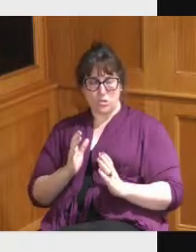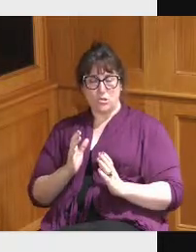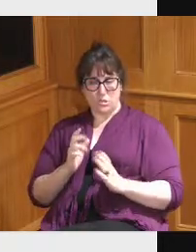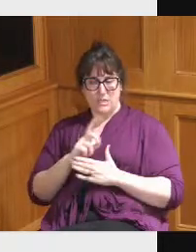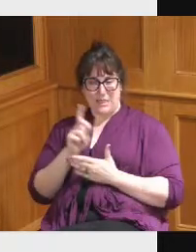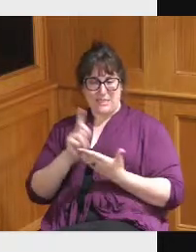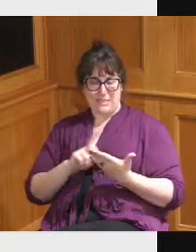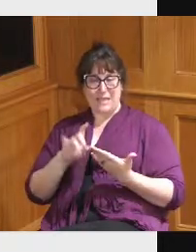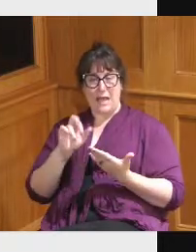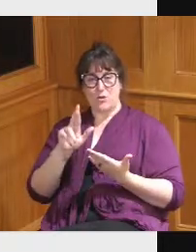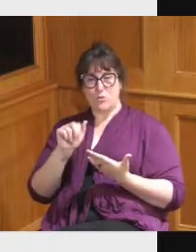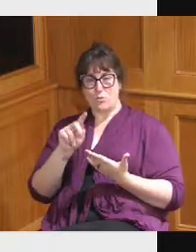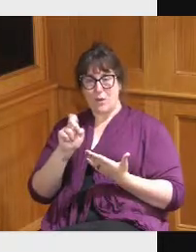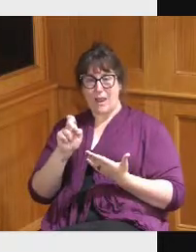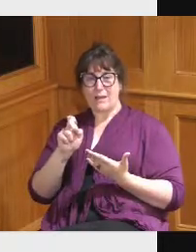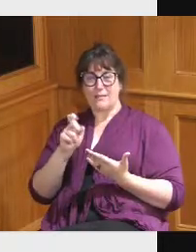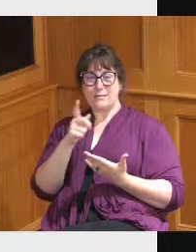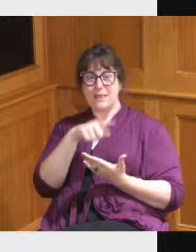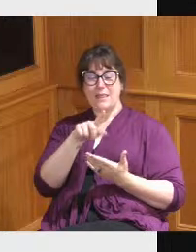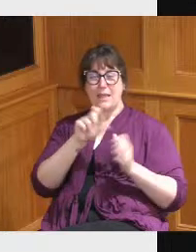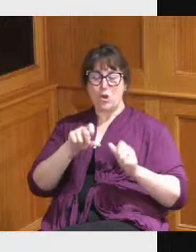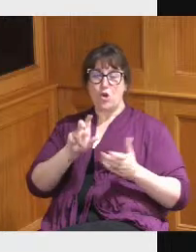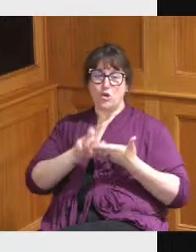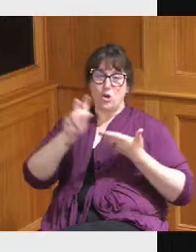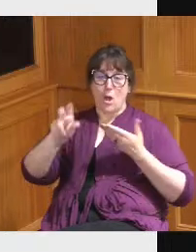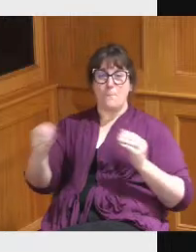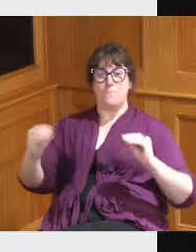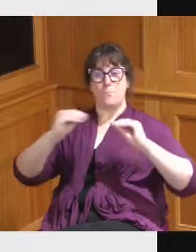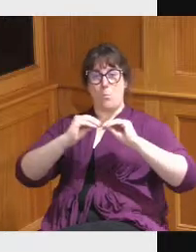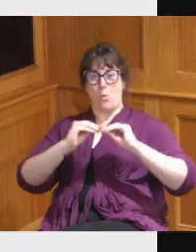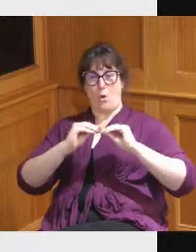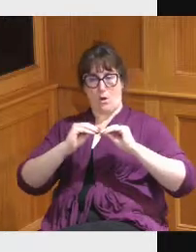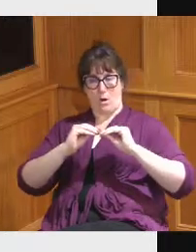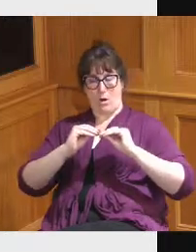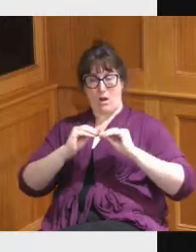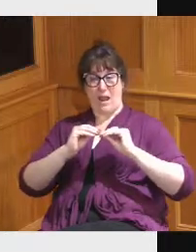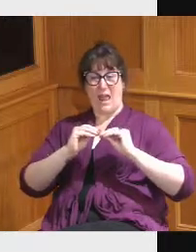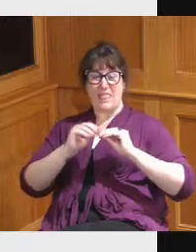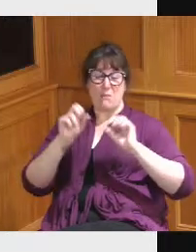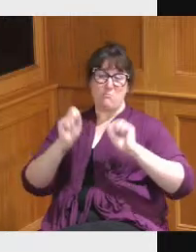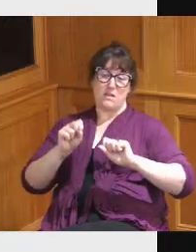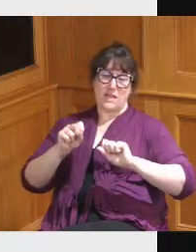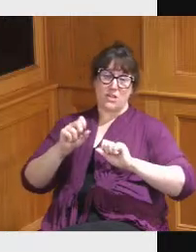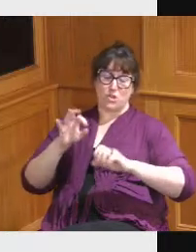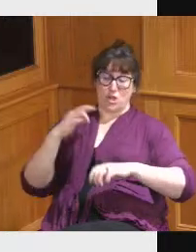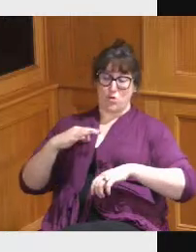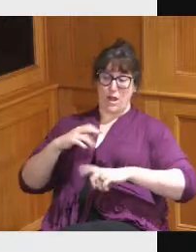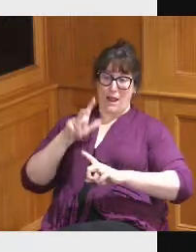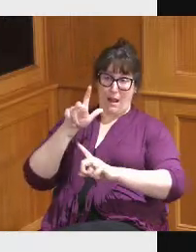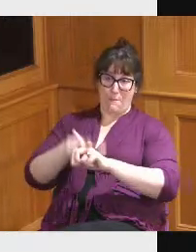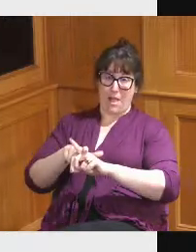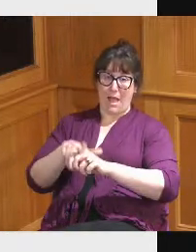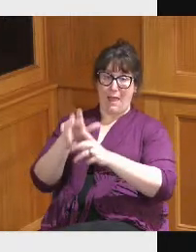design the rate after contributing more could potentially apply for a credit and receive that, and then those